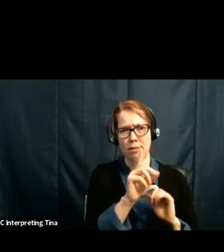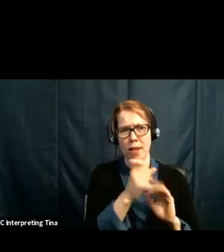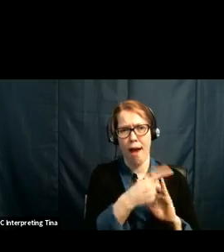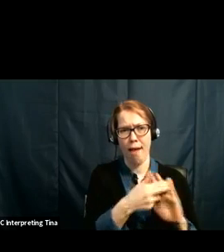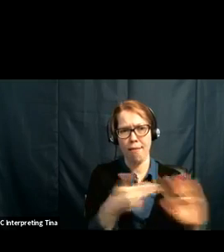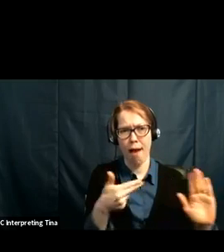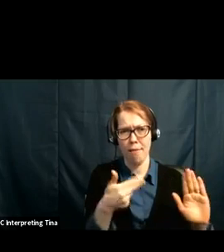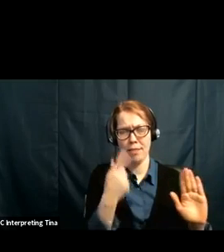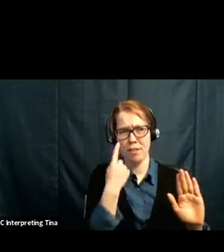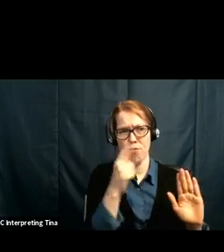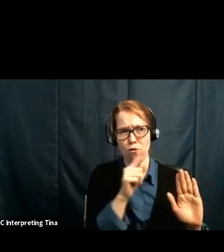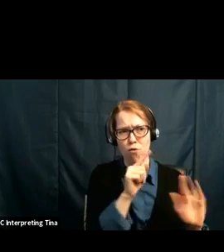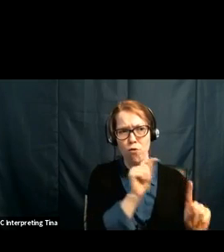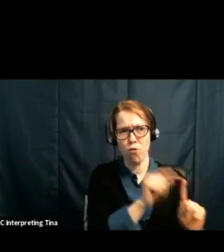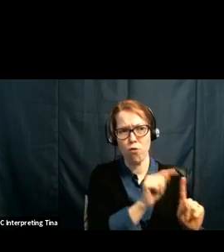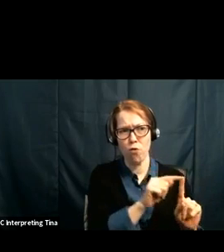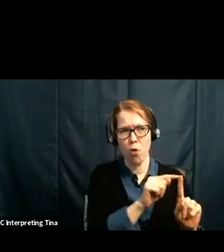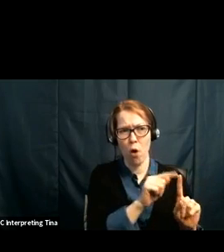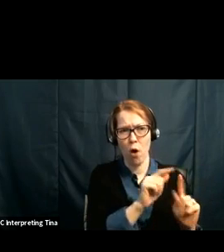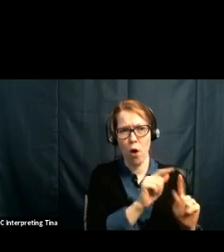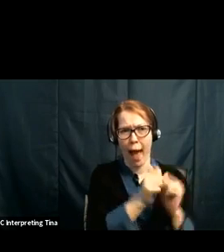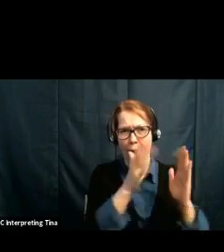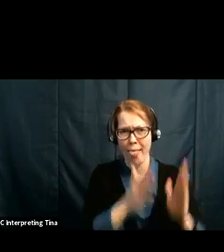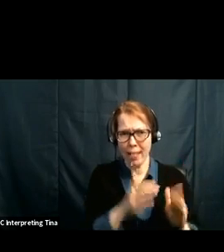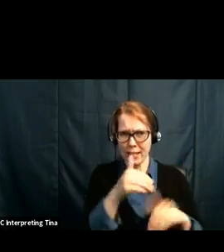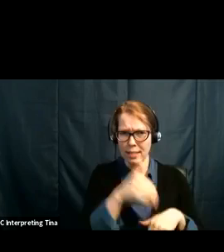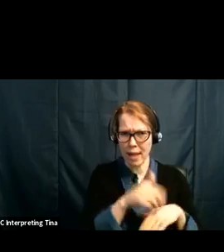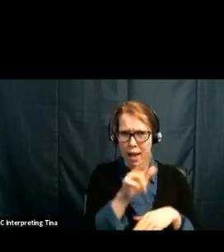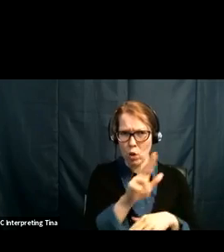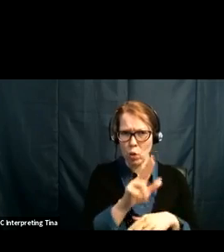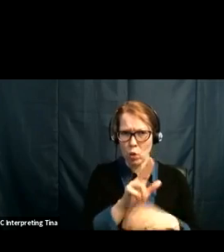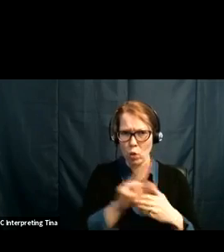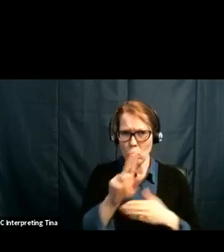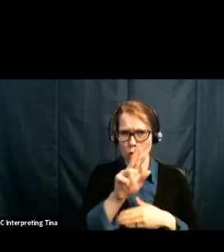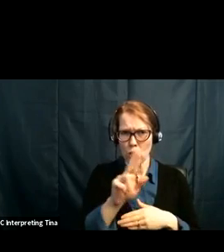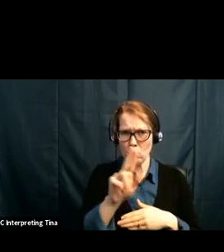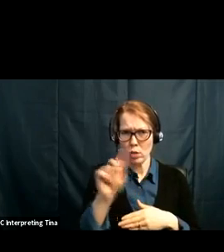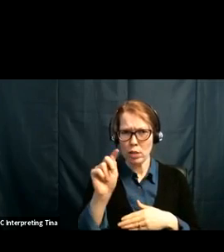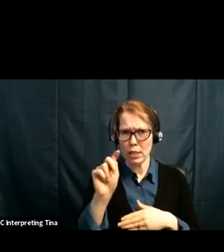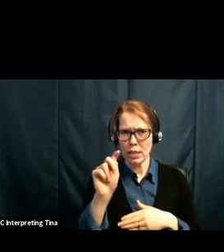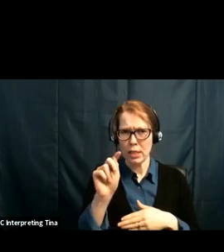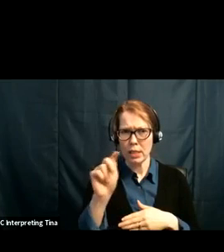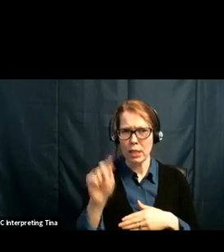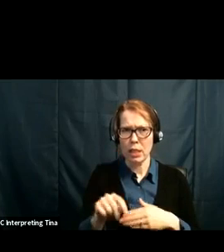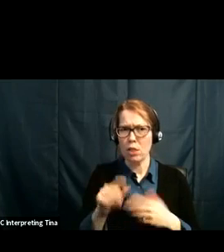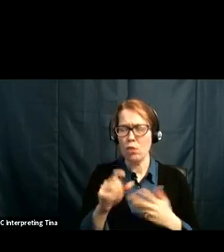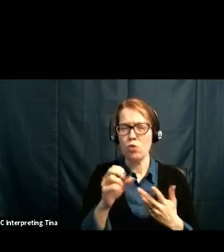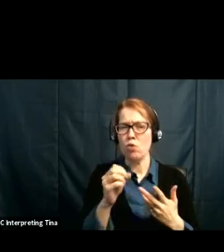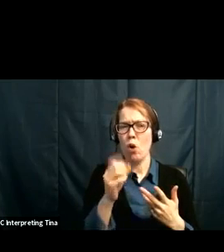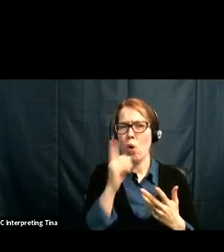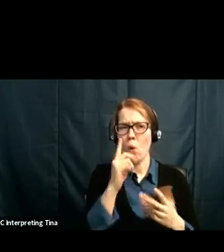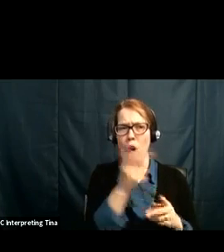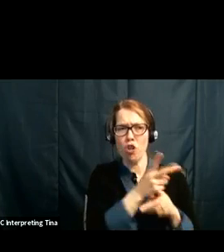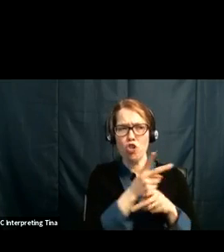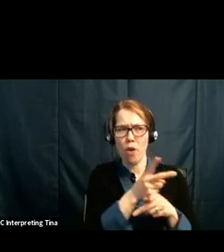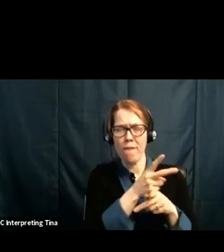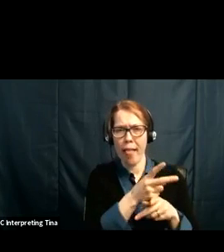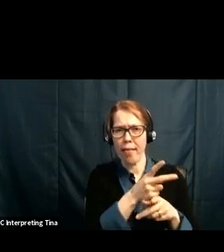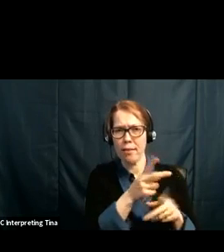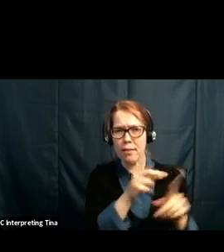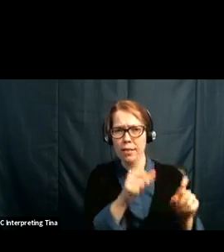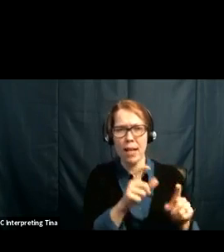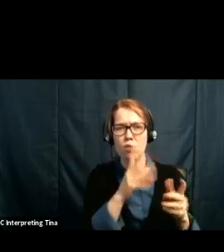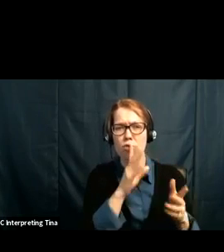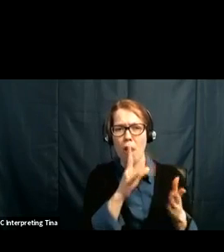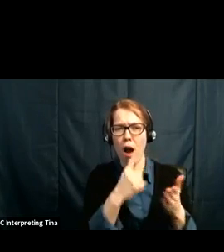among athletes at UT. And just like what have you found with surveillance testing? And if you could also just talk a little